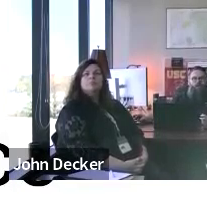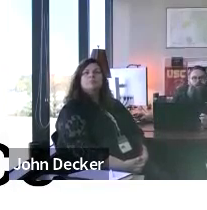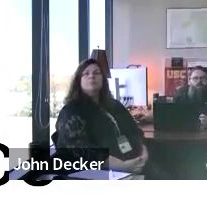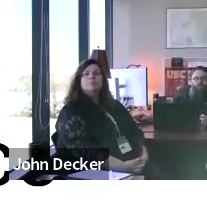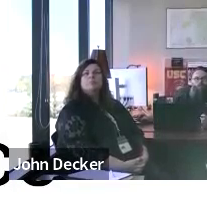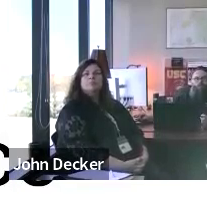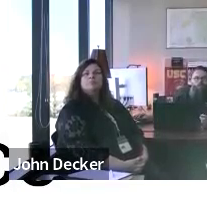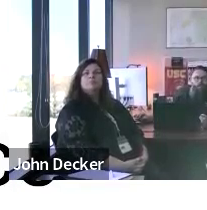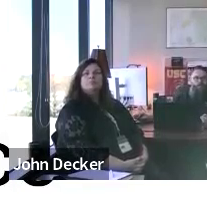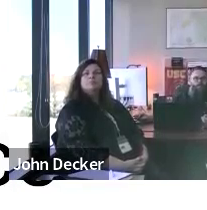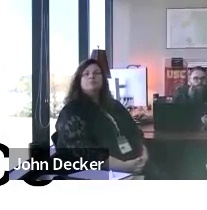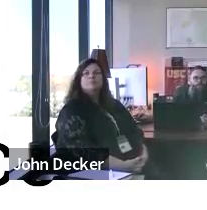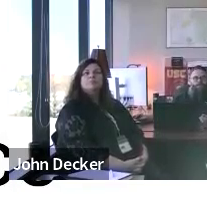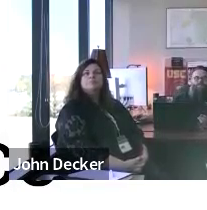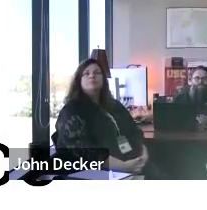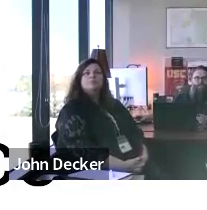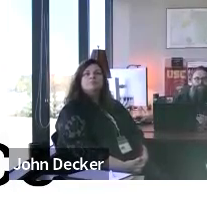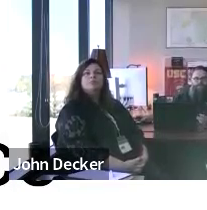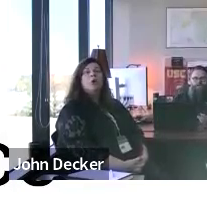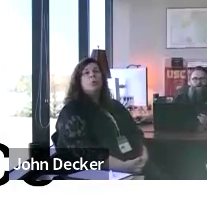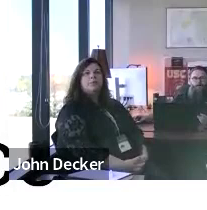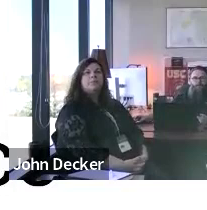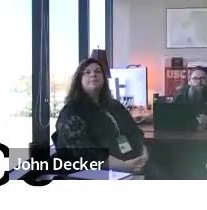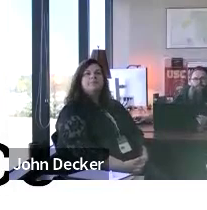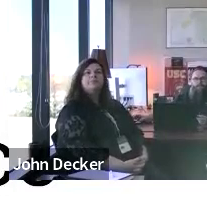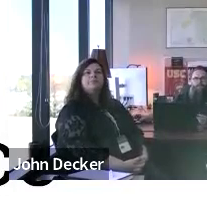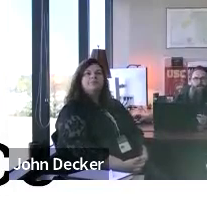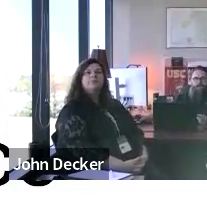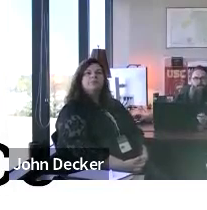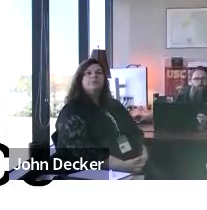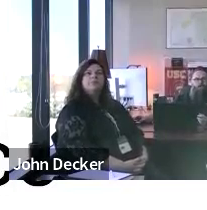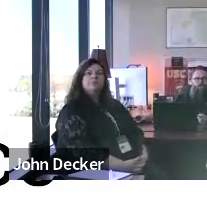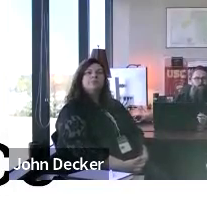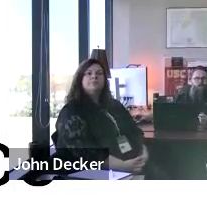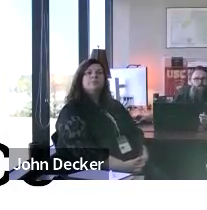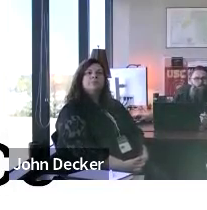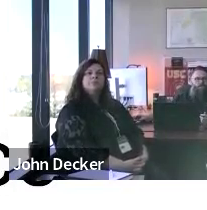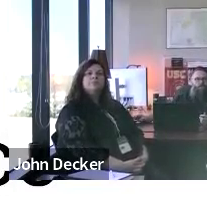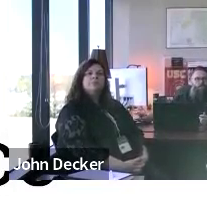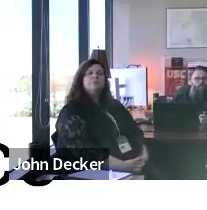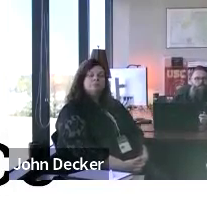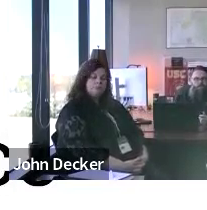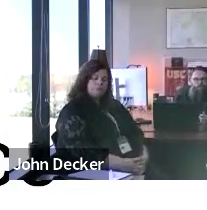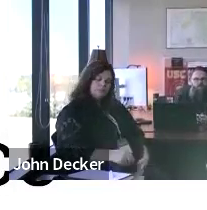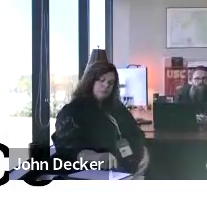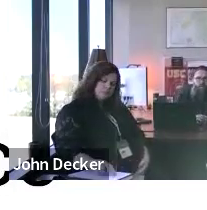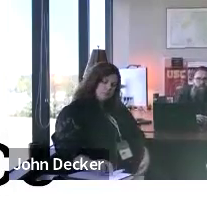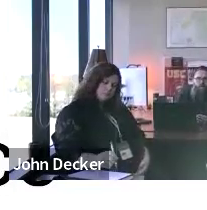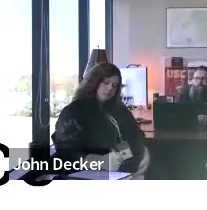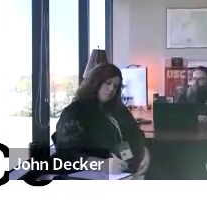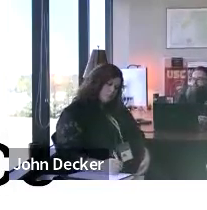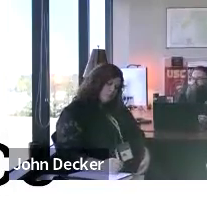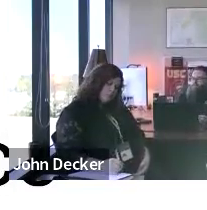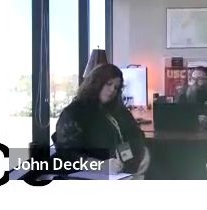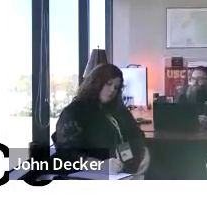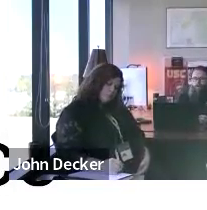where we have had housing for our clients since the 90s, set aside in Washington Courtyards. Primarily, that's used